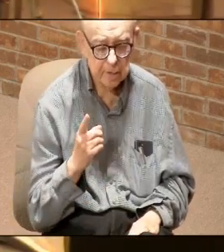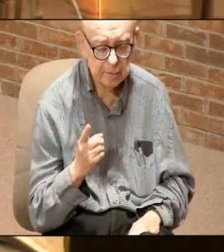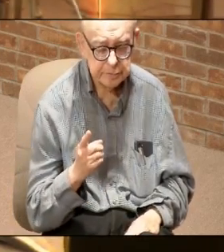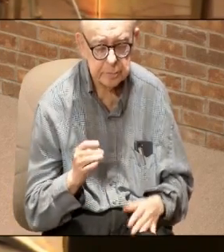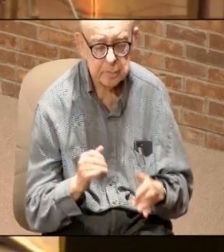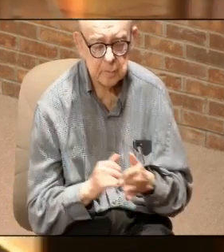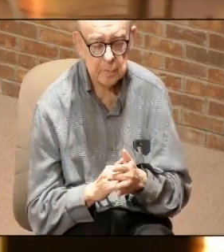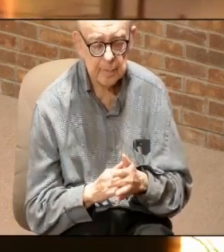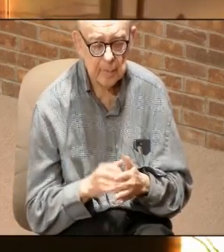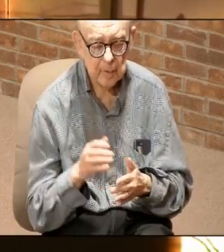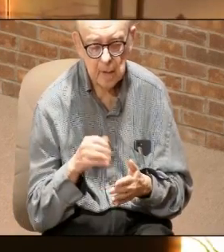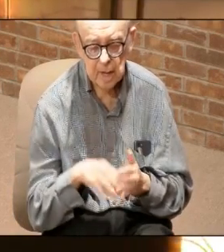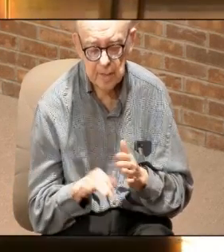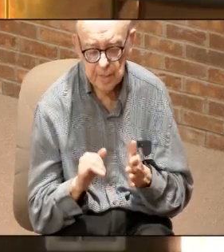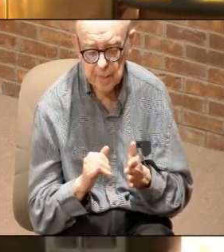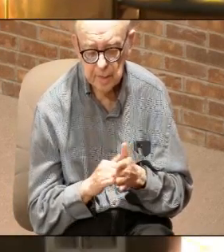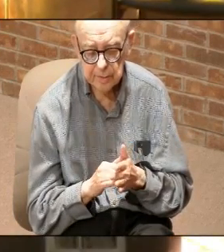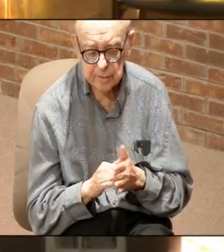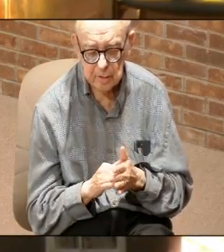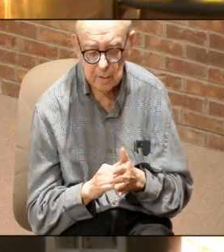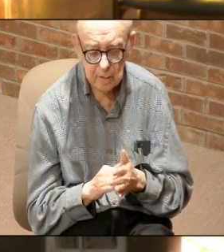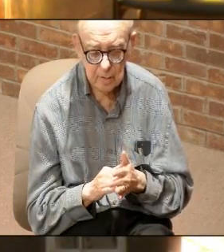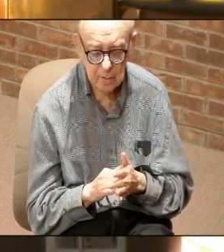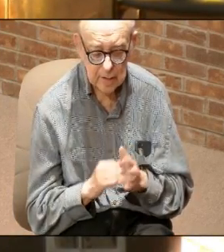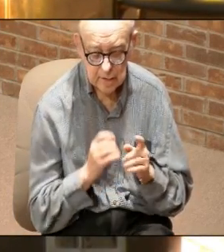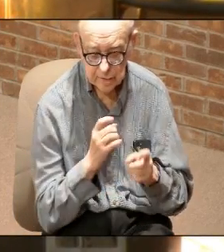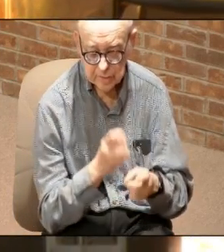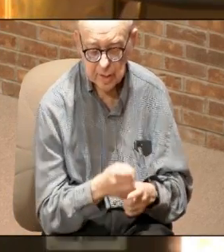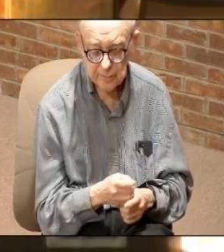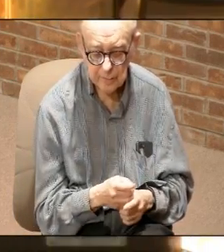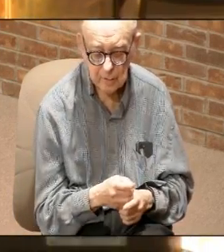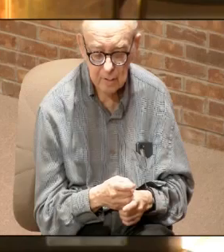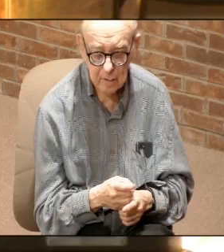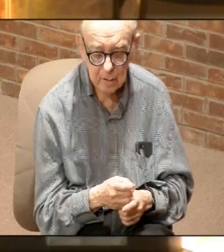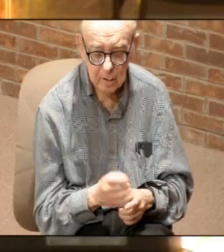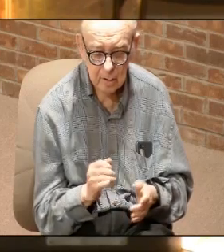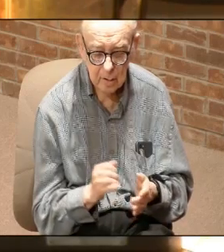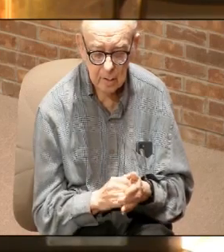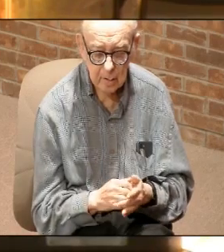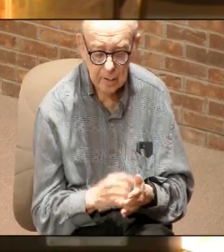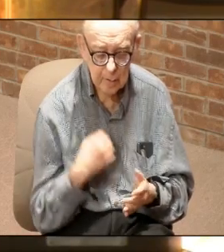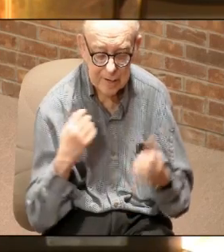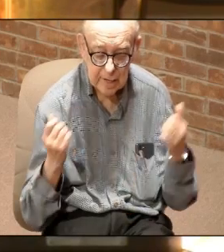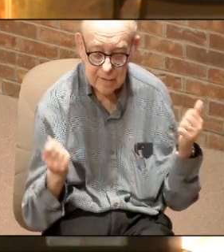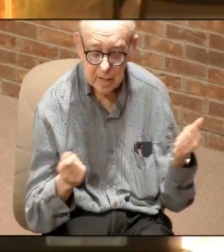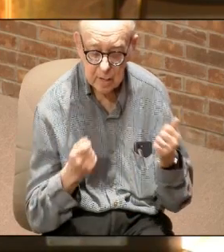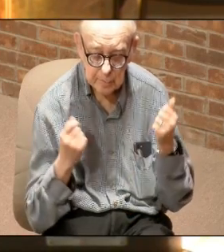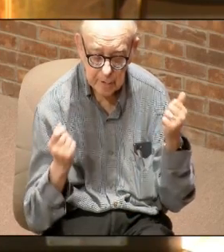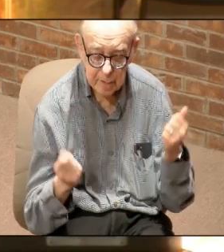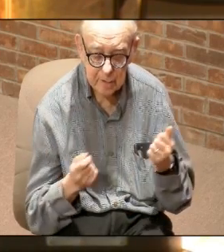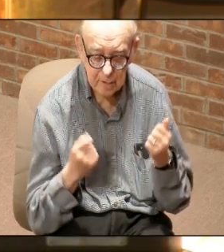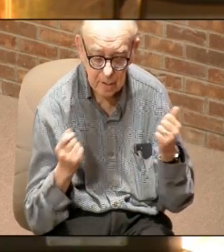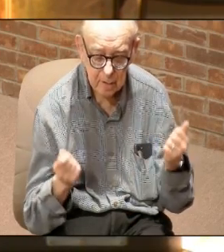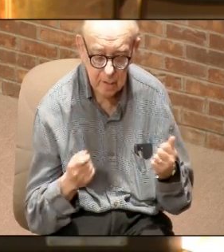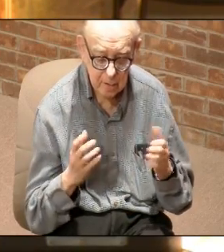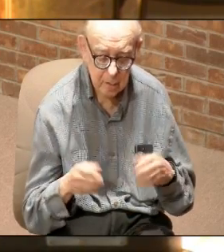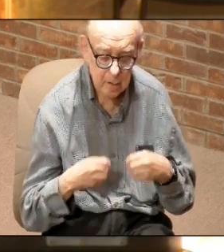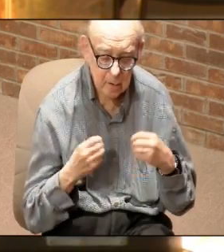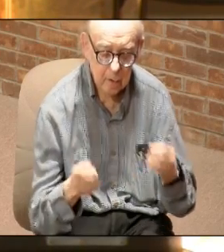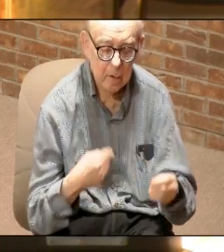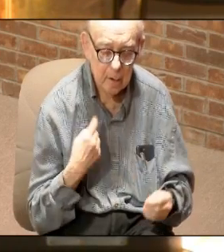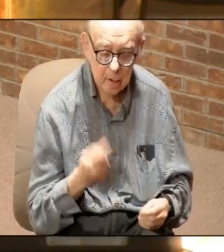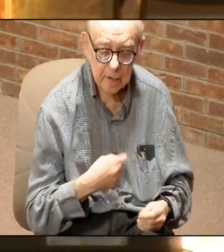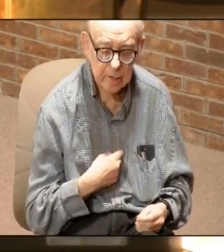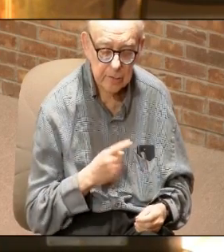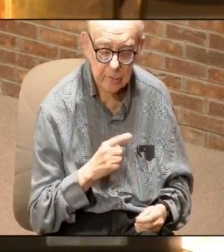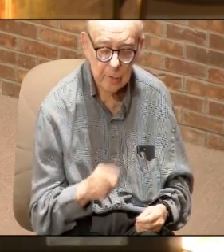understand that in this gift that we celebrate, it gives us those